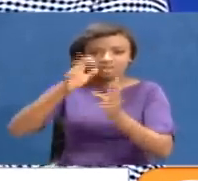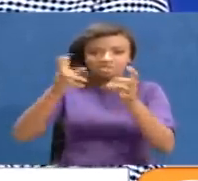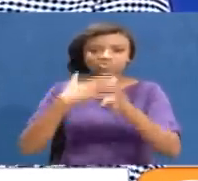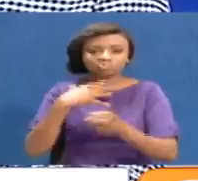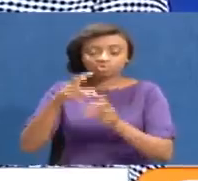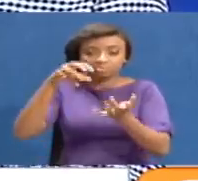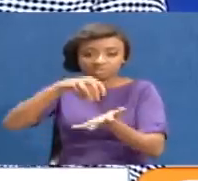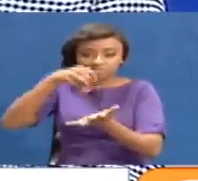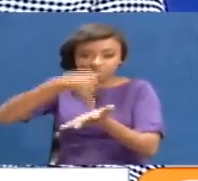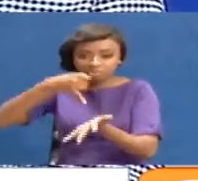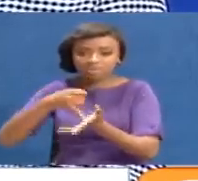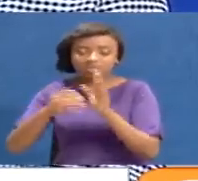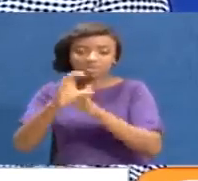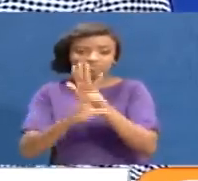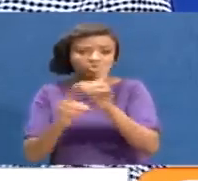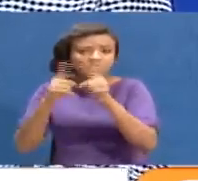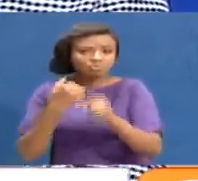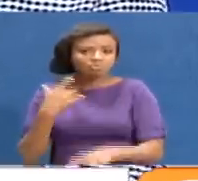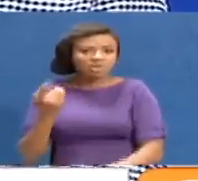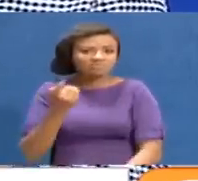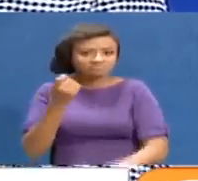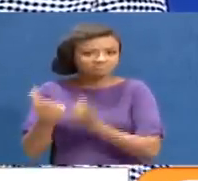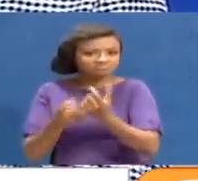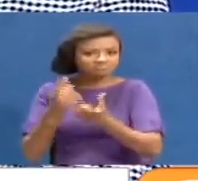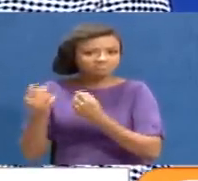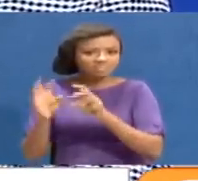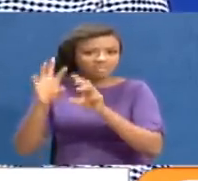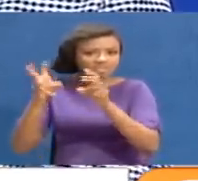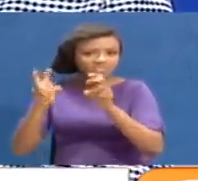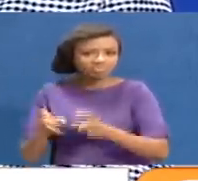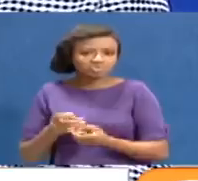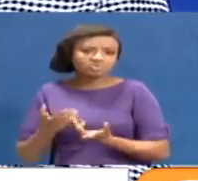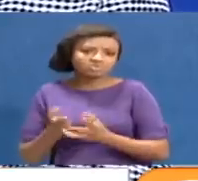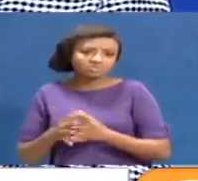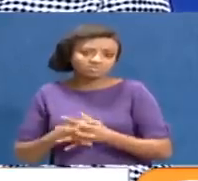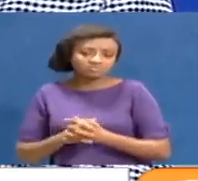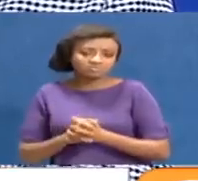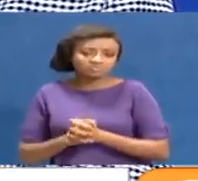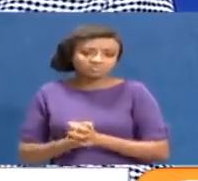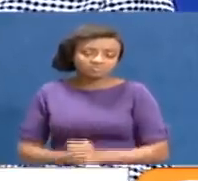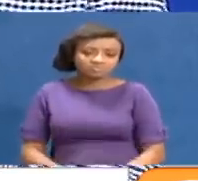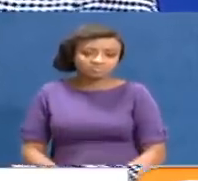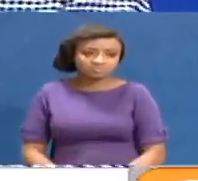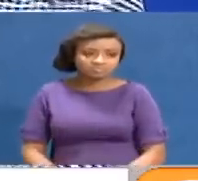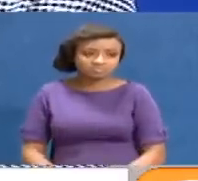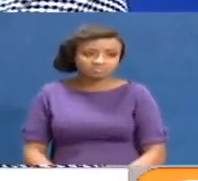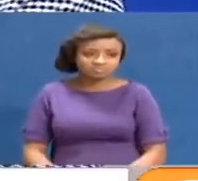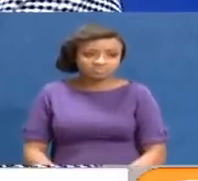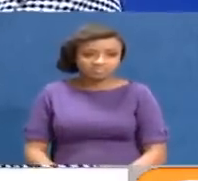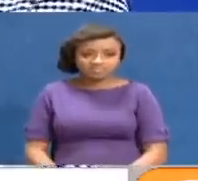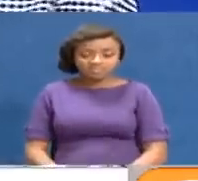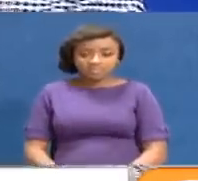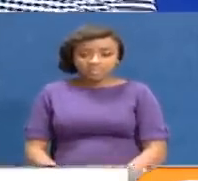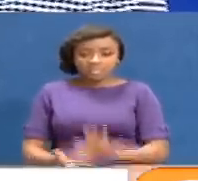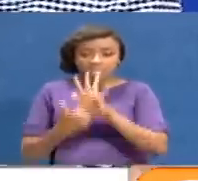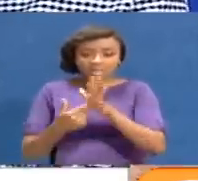Constitution. There is a little one or two, you know, some drafting issues that will be cleaned up at the drafting. Okay. You know, like reference to a cabinet